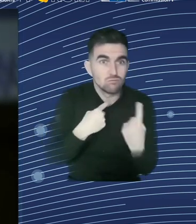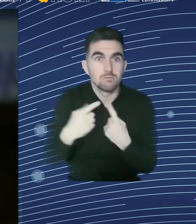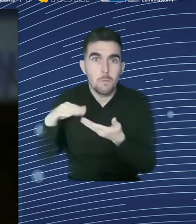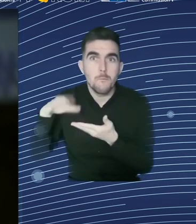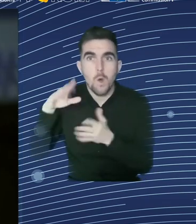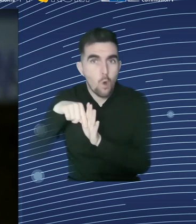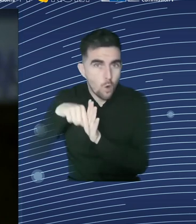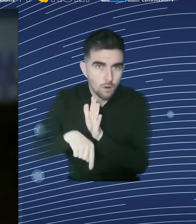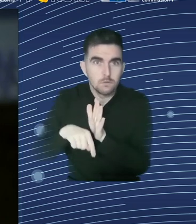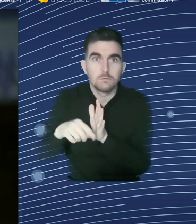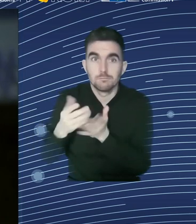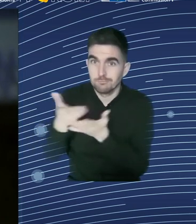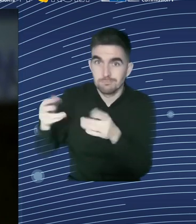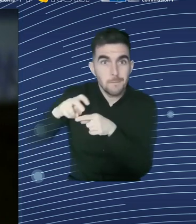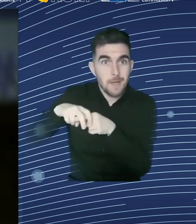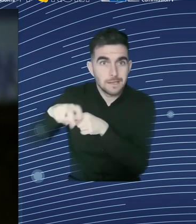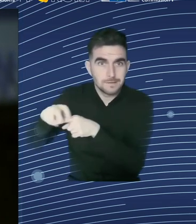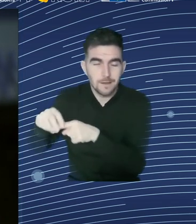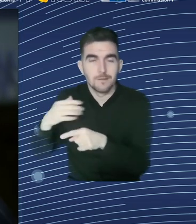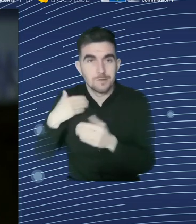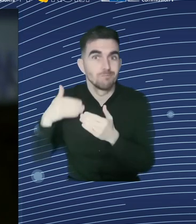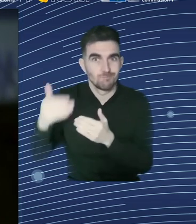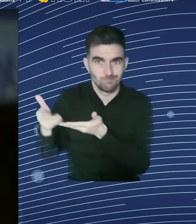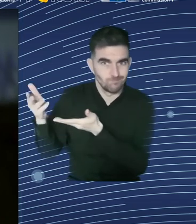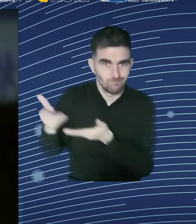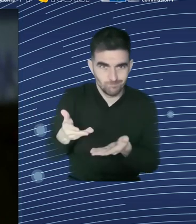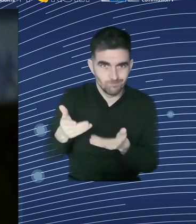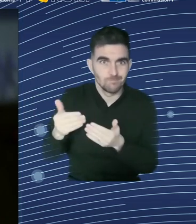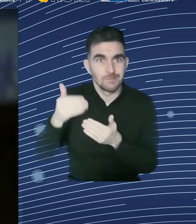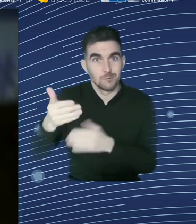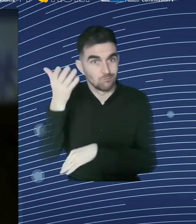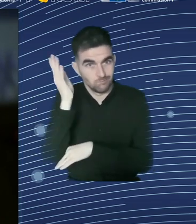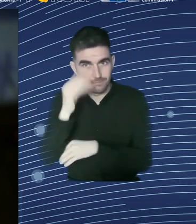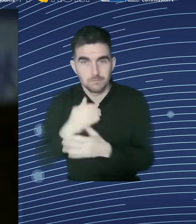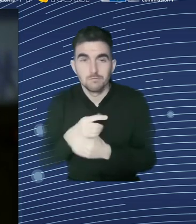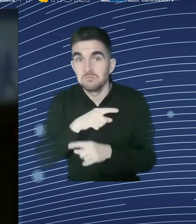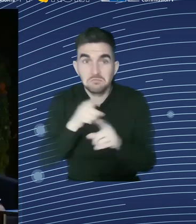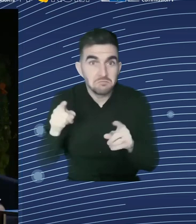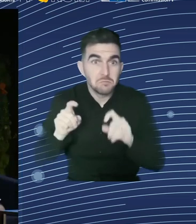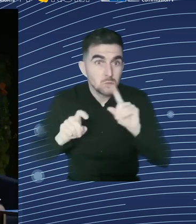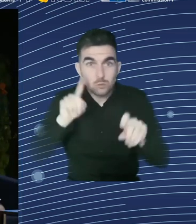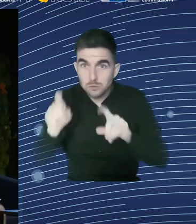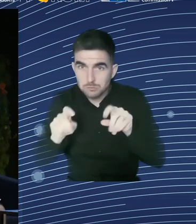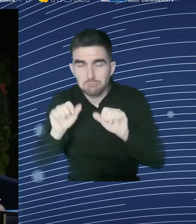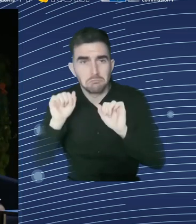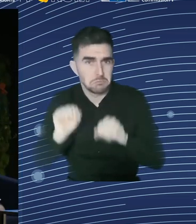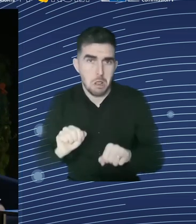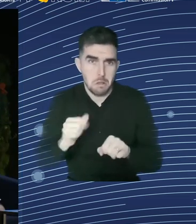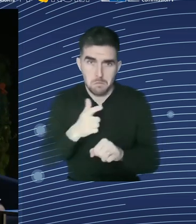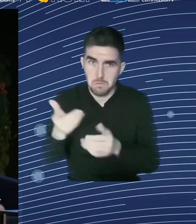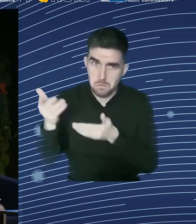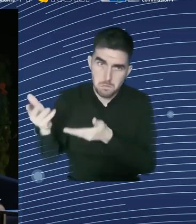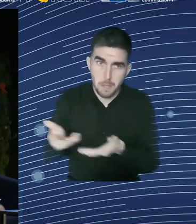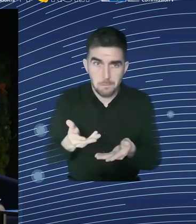you're following us online, and there are quite a few people doing so. And we will give you the opportunity to raise questions from the floor as